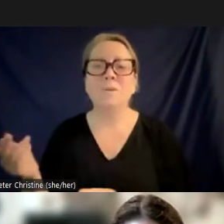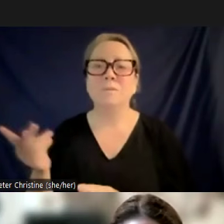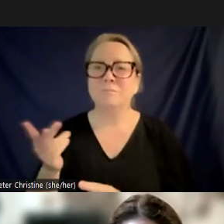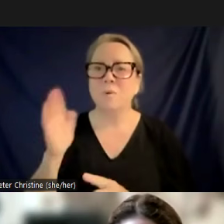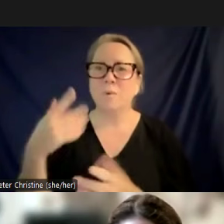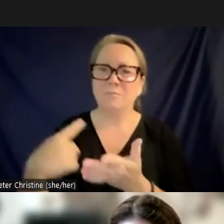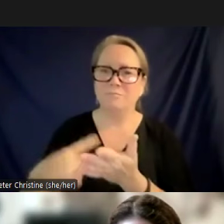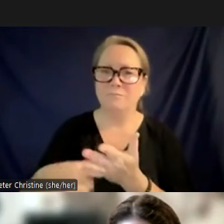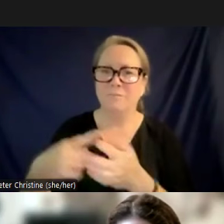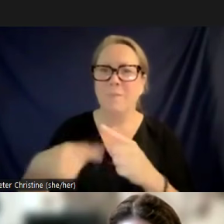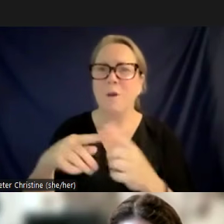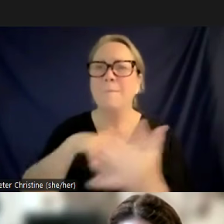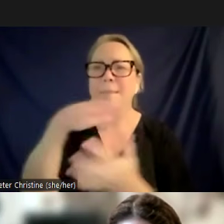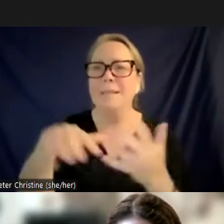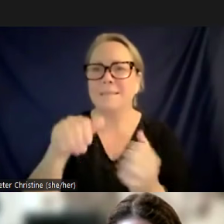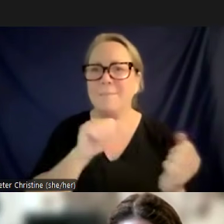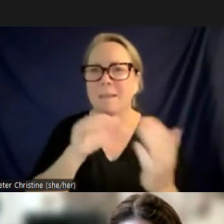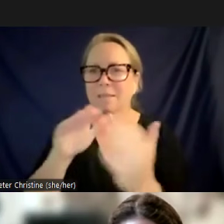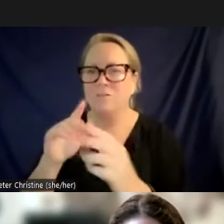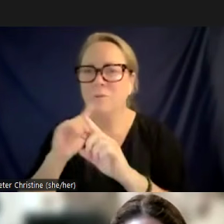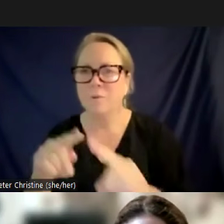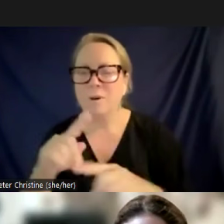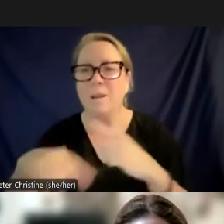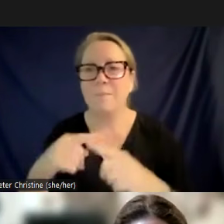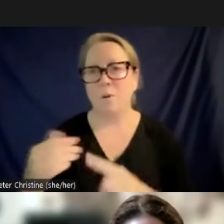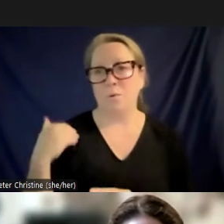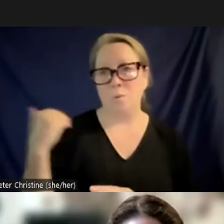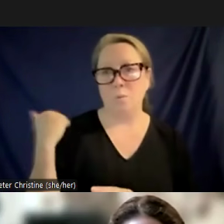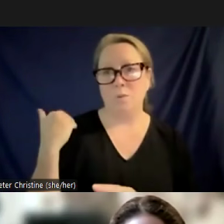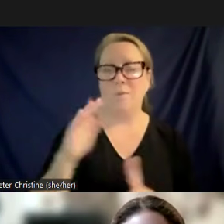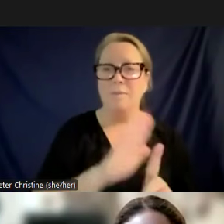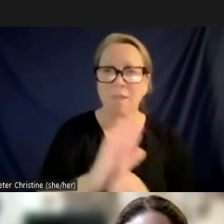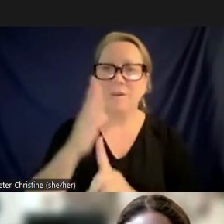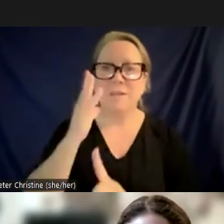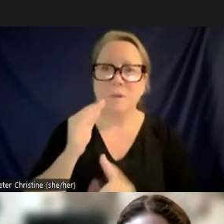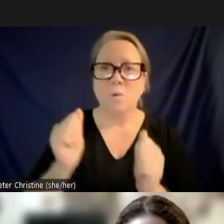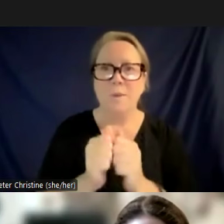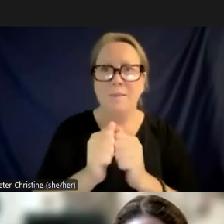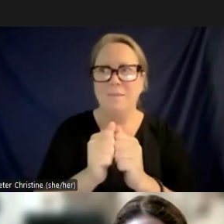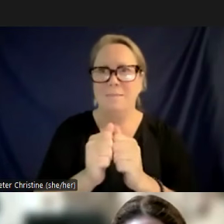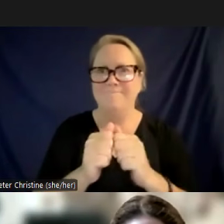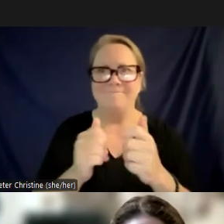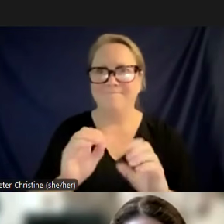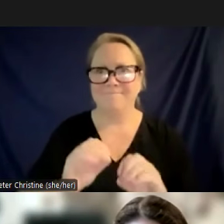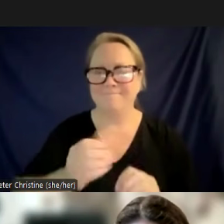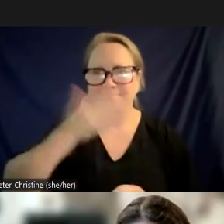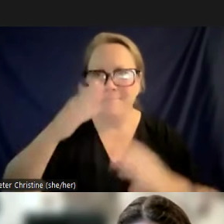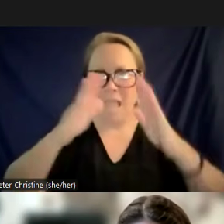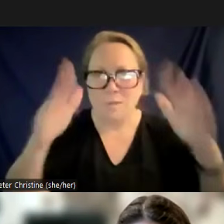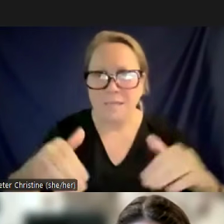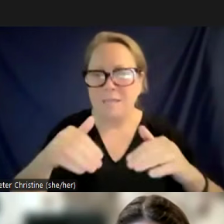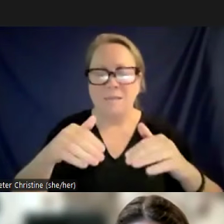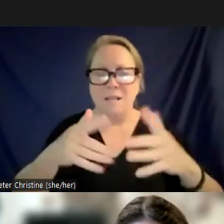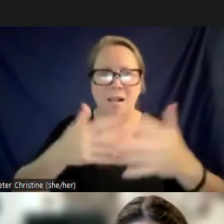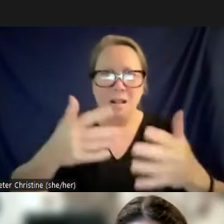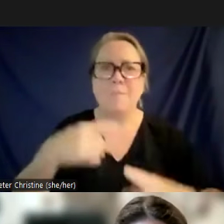our Mixed Methods report on youth experiencing housing instability with a focus on youth with experience in the foster care